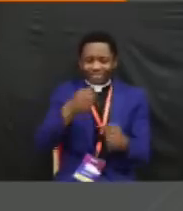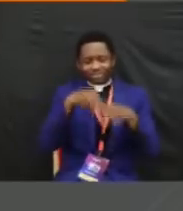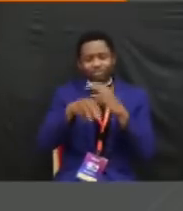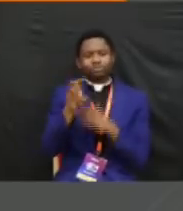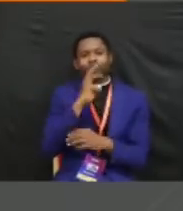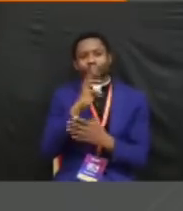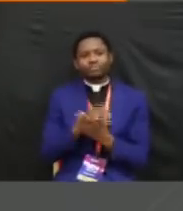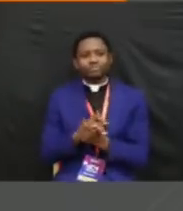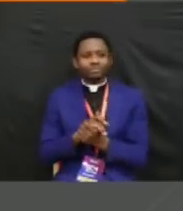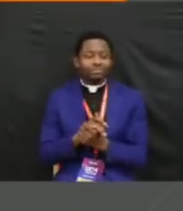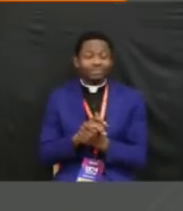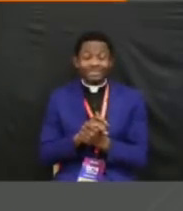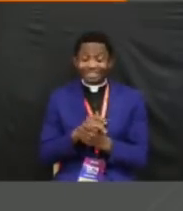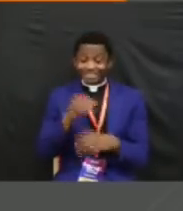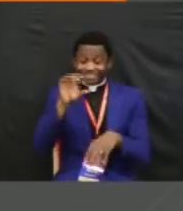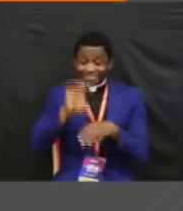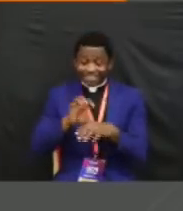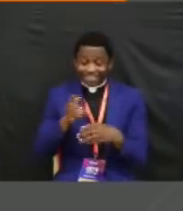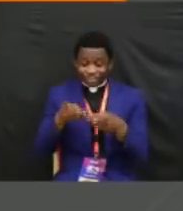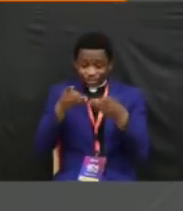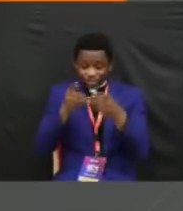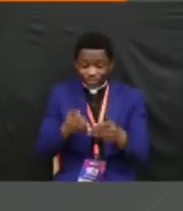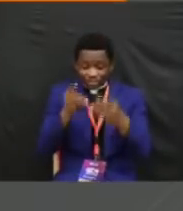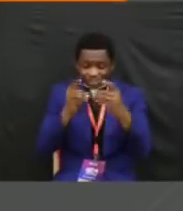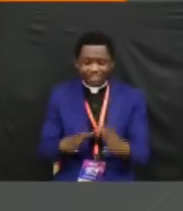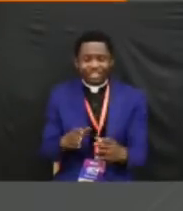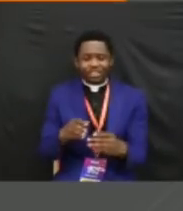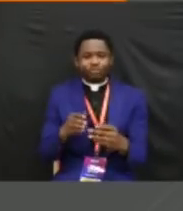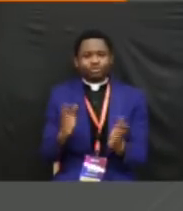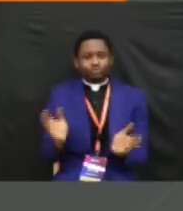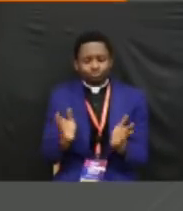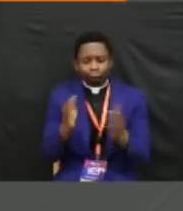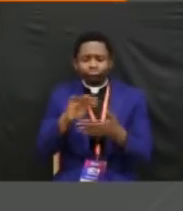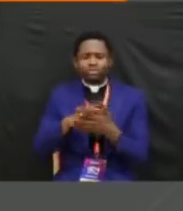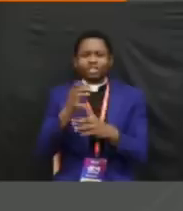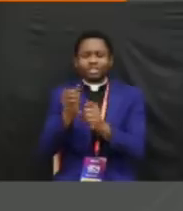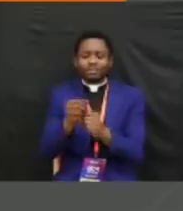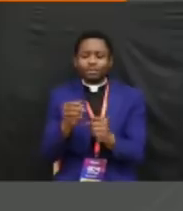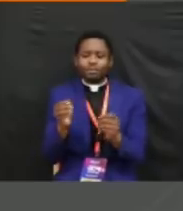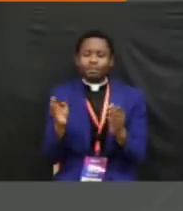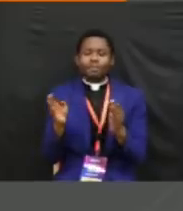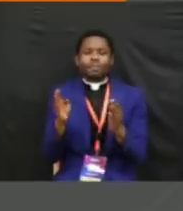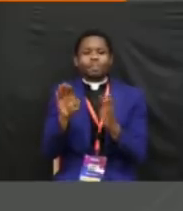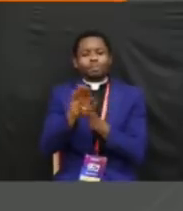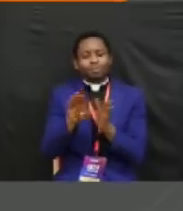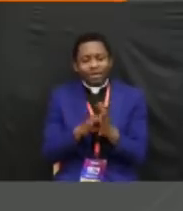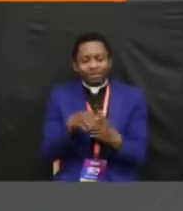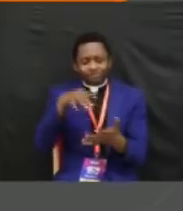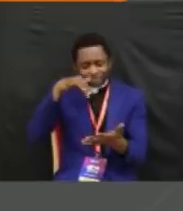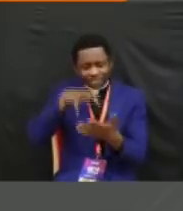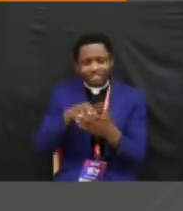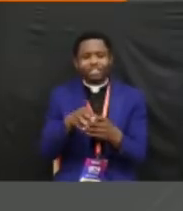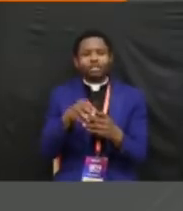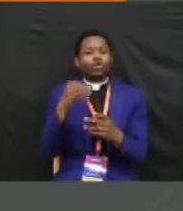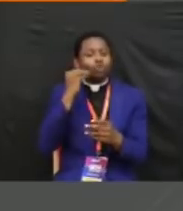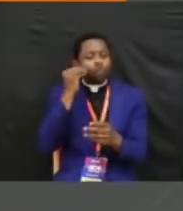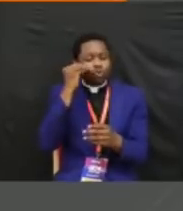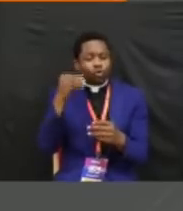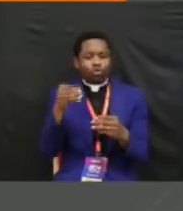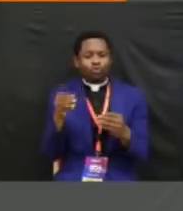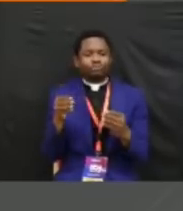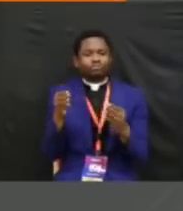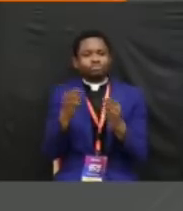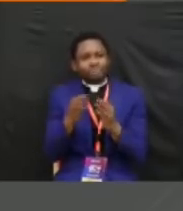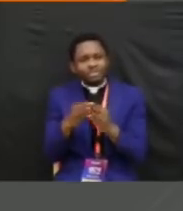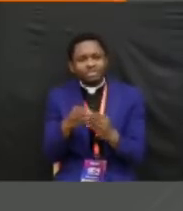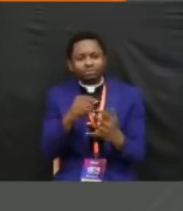church in its disciplehip efforts embark on Bible study and home cell meetings in all assemblies. These coupled with